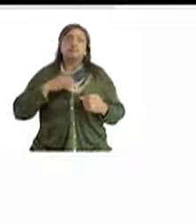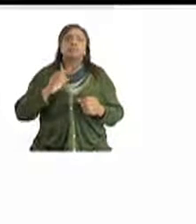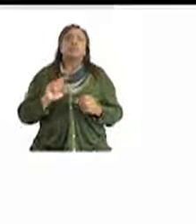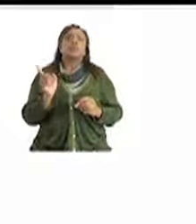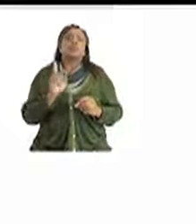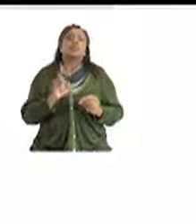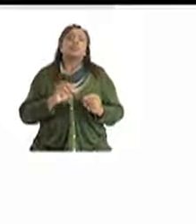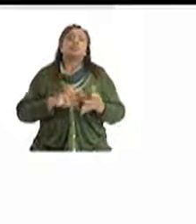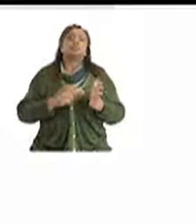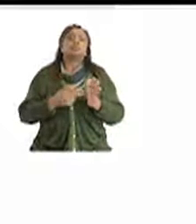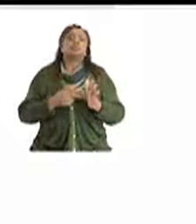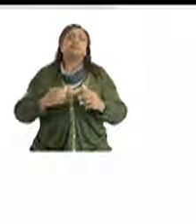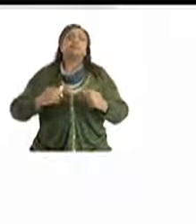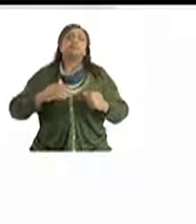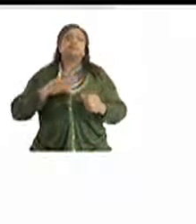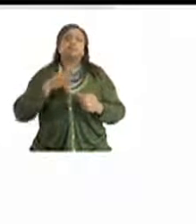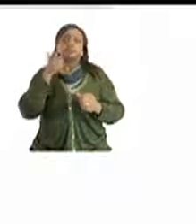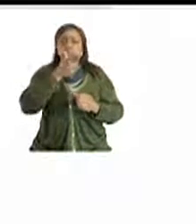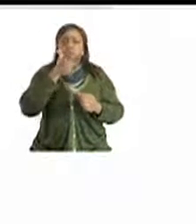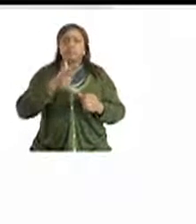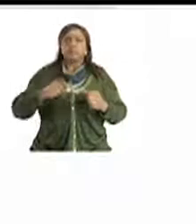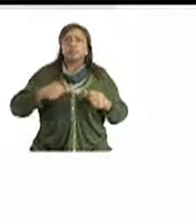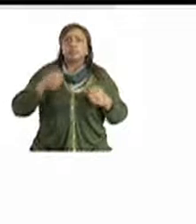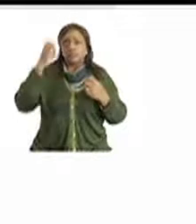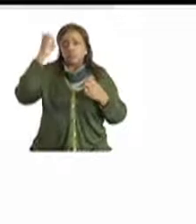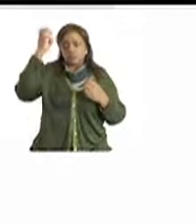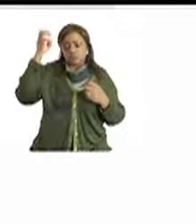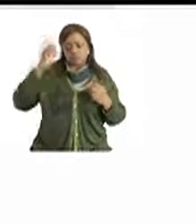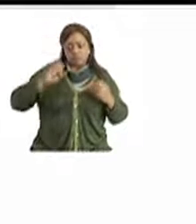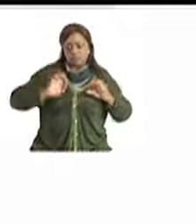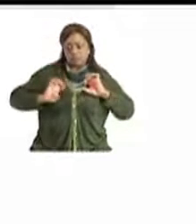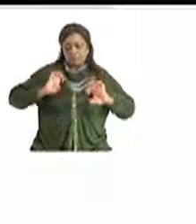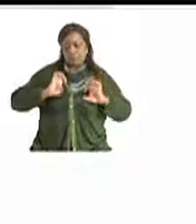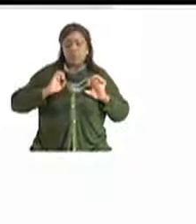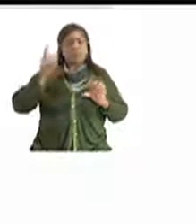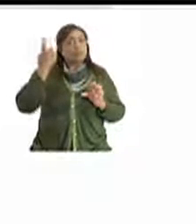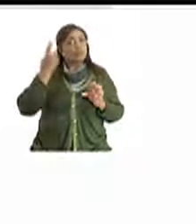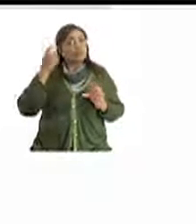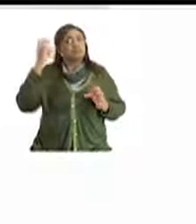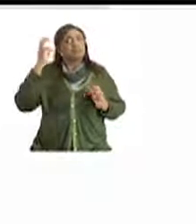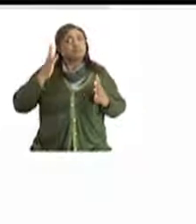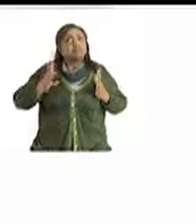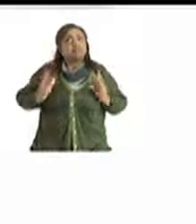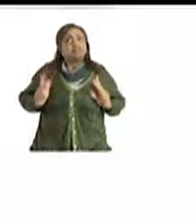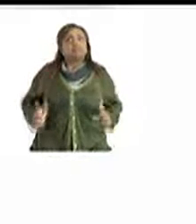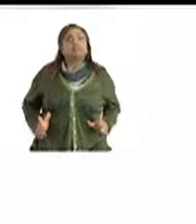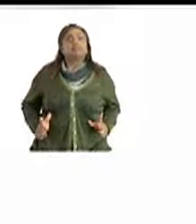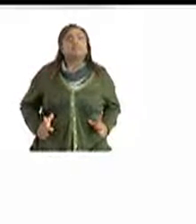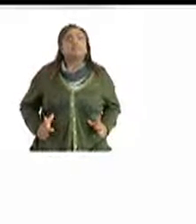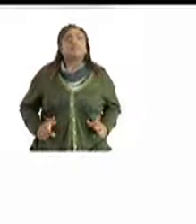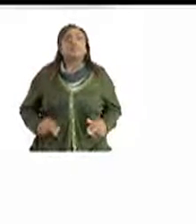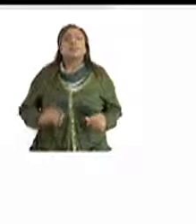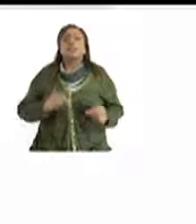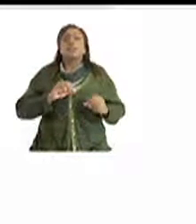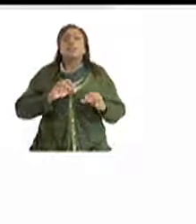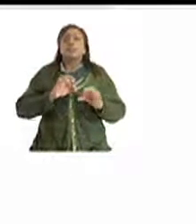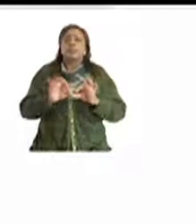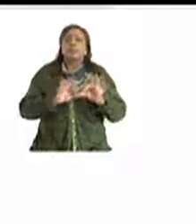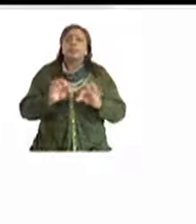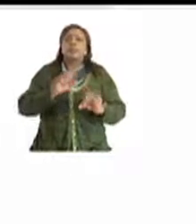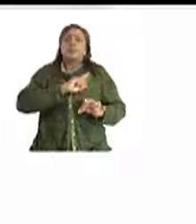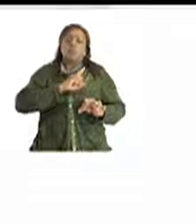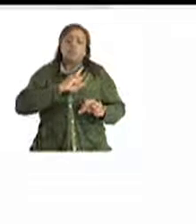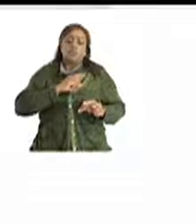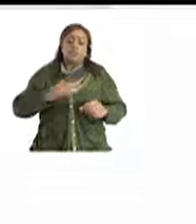sexual health, be it physical or emotional. Explain why sexual health is important. Now